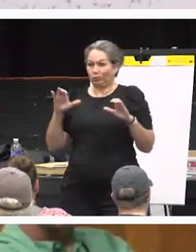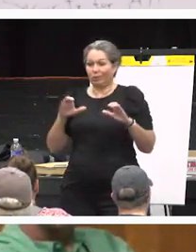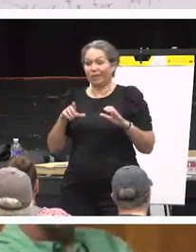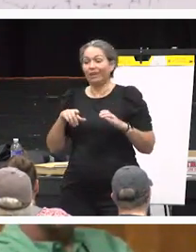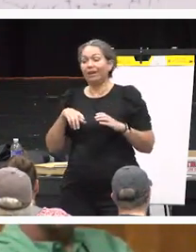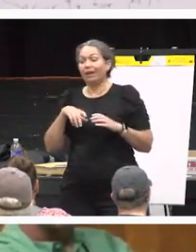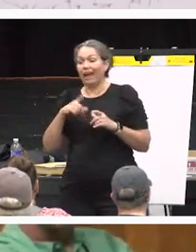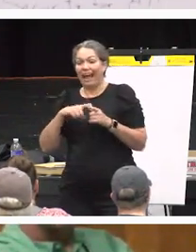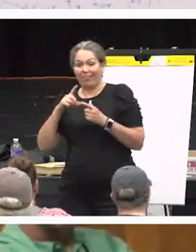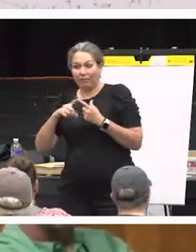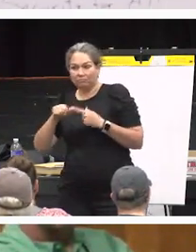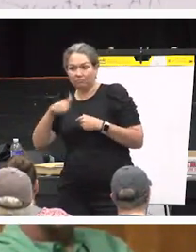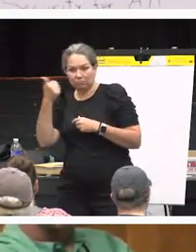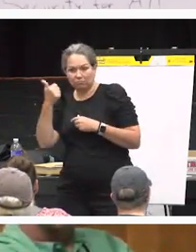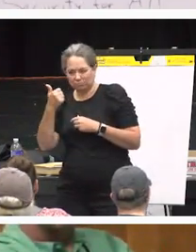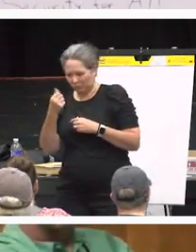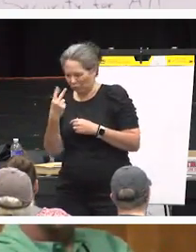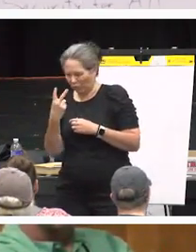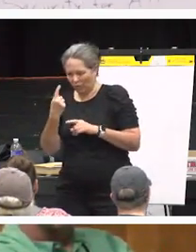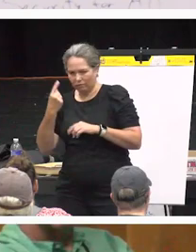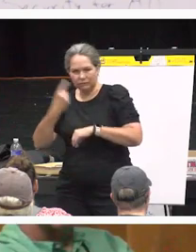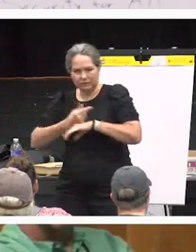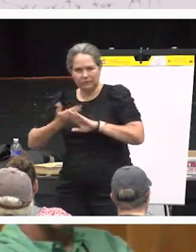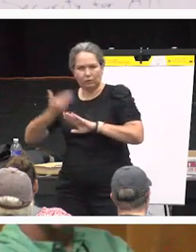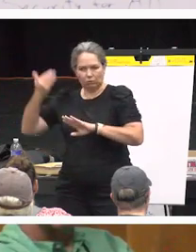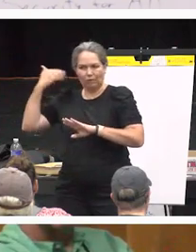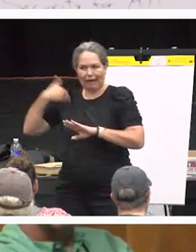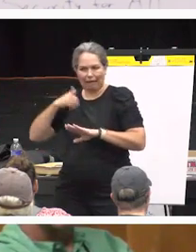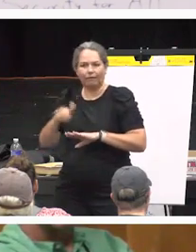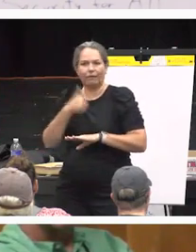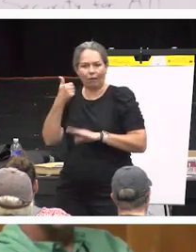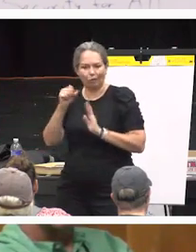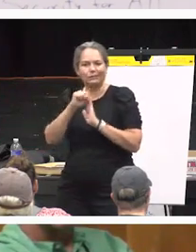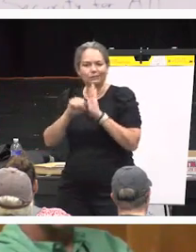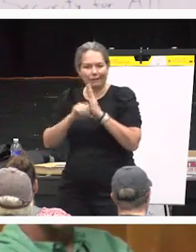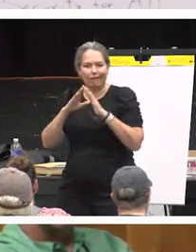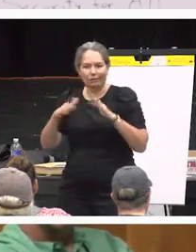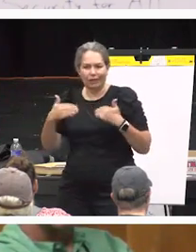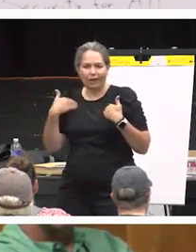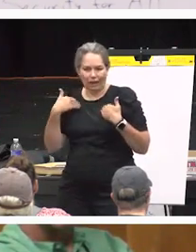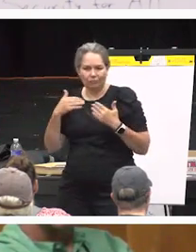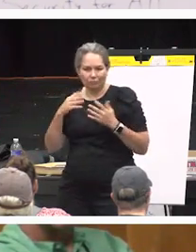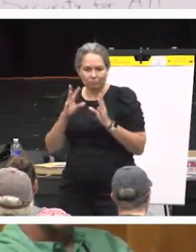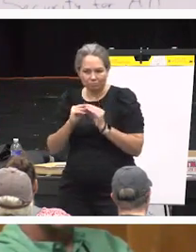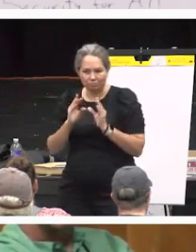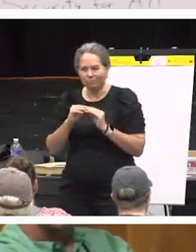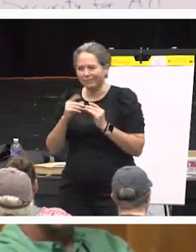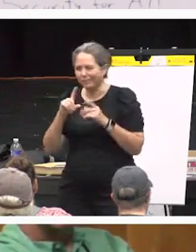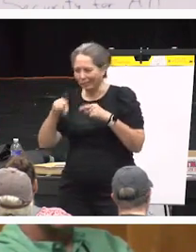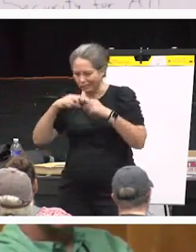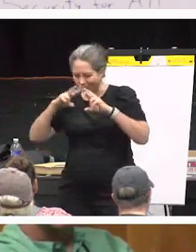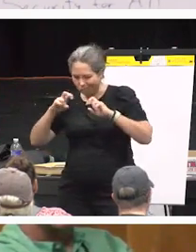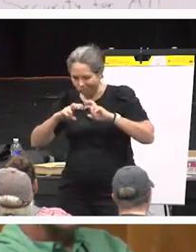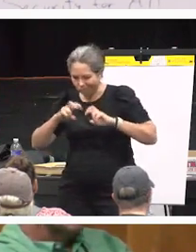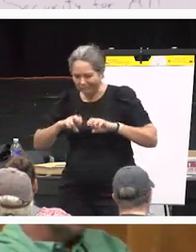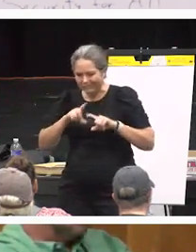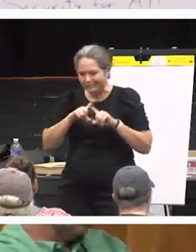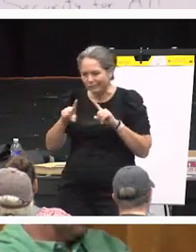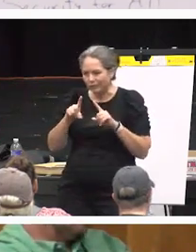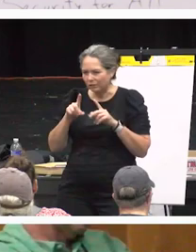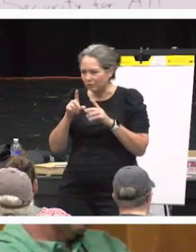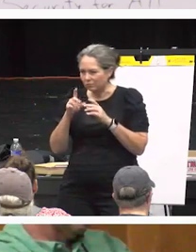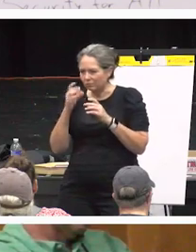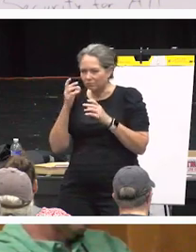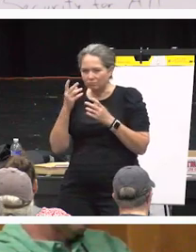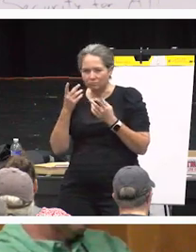State House about 10, 12 days ago was about bearing down, looking deeper into issues that a steering committee selected